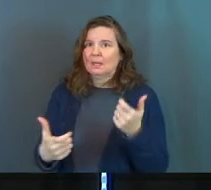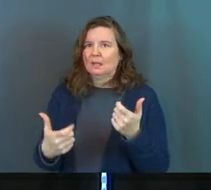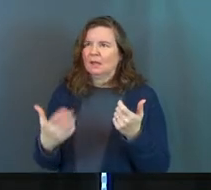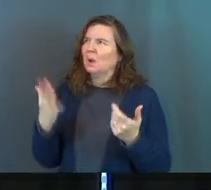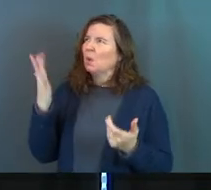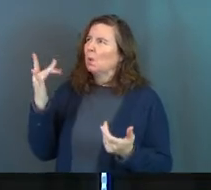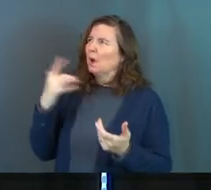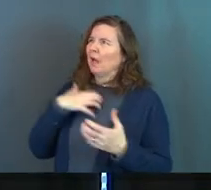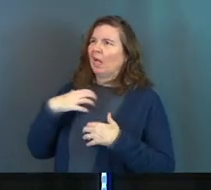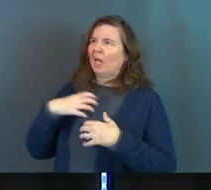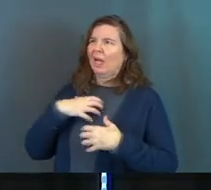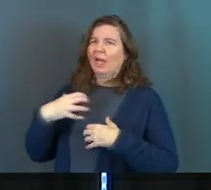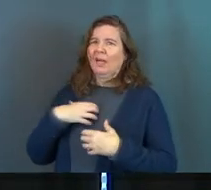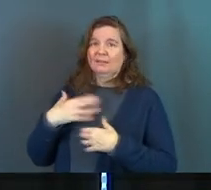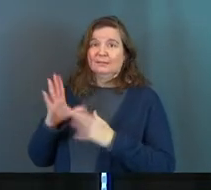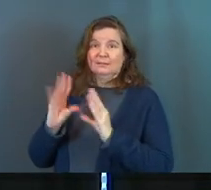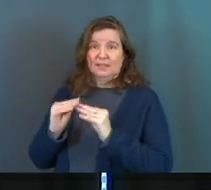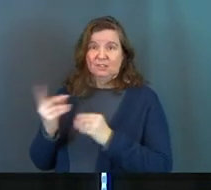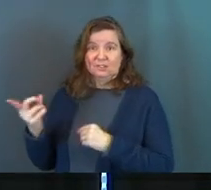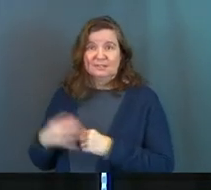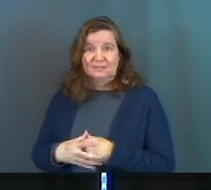like, whiny session.